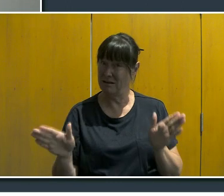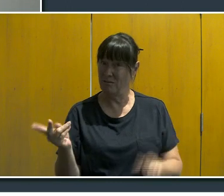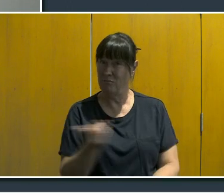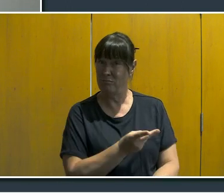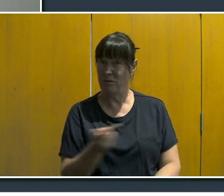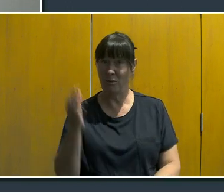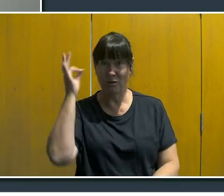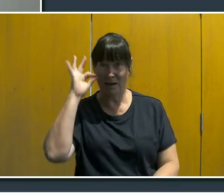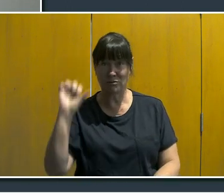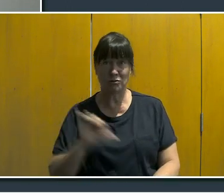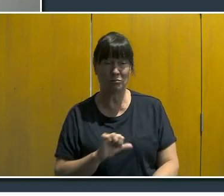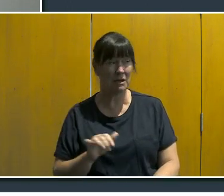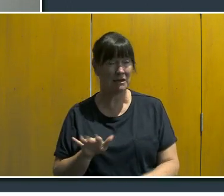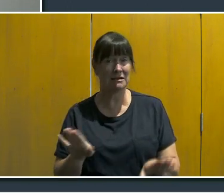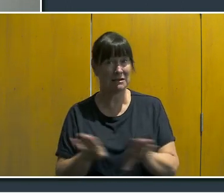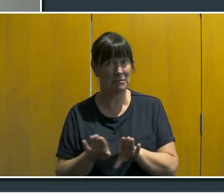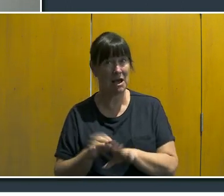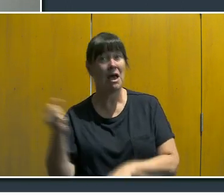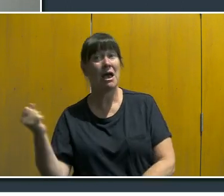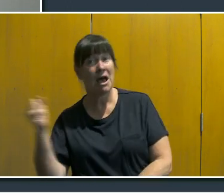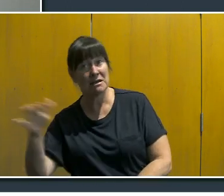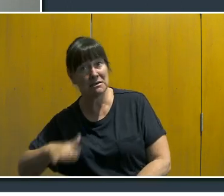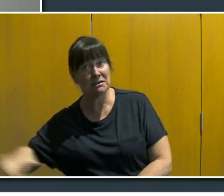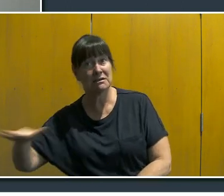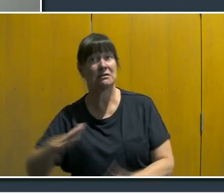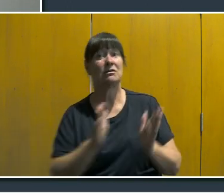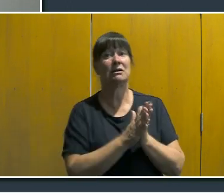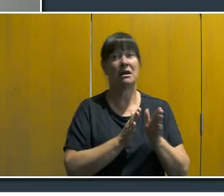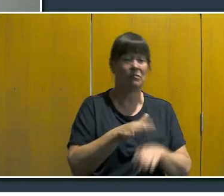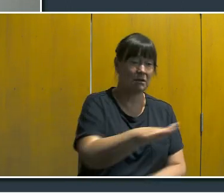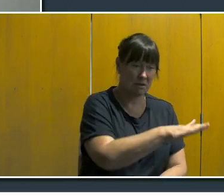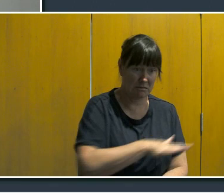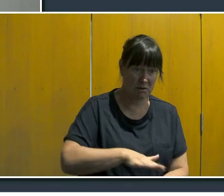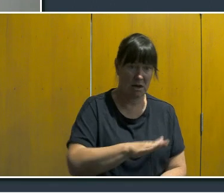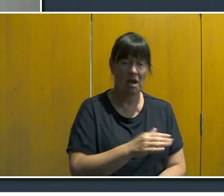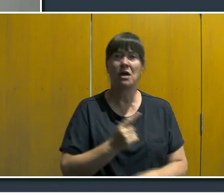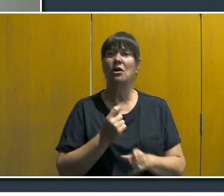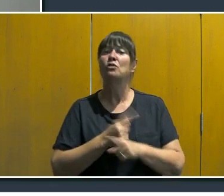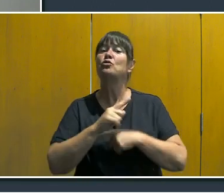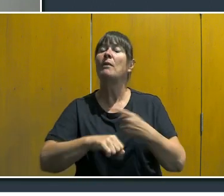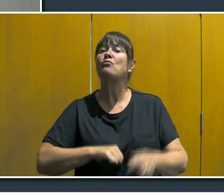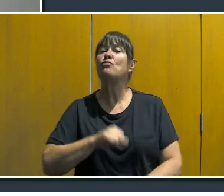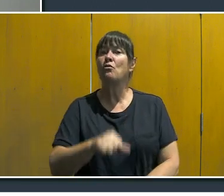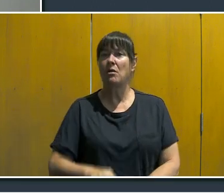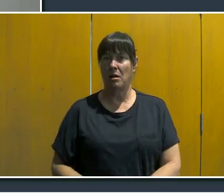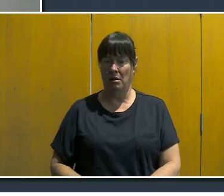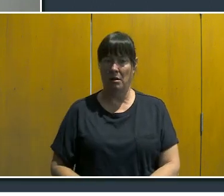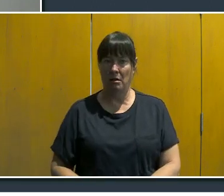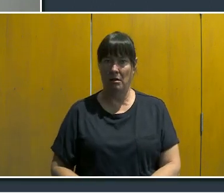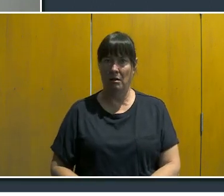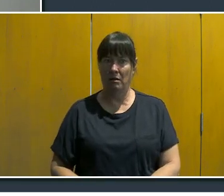Hastings district, and in a sense, in a rural thing, I think you should have a look at them really, because they've